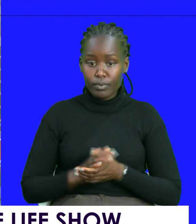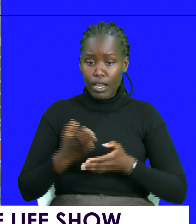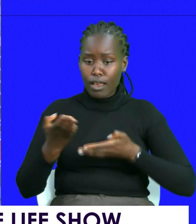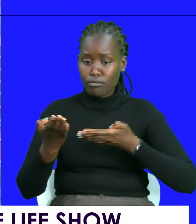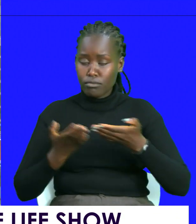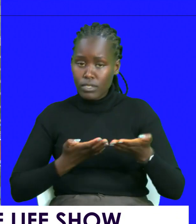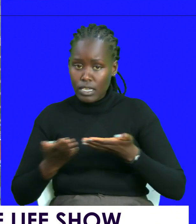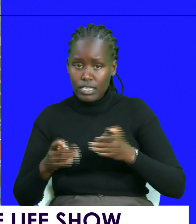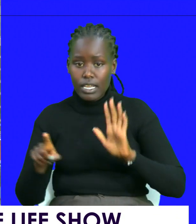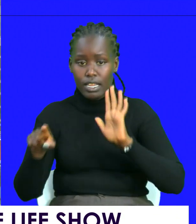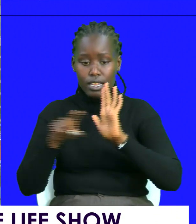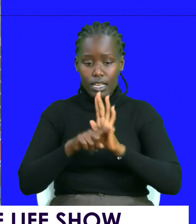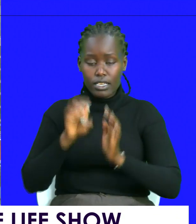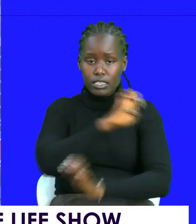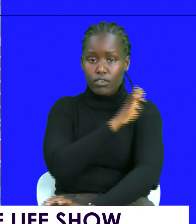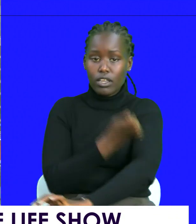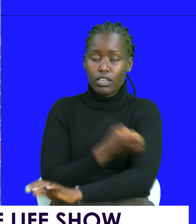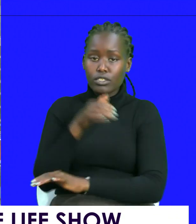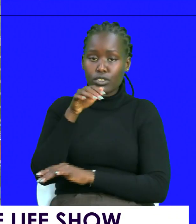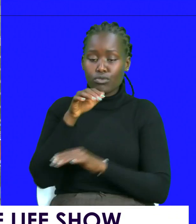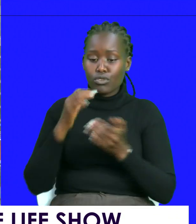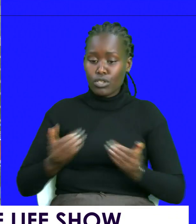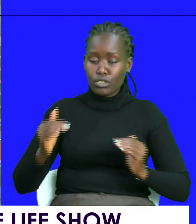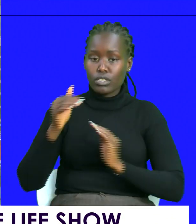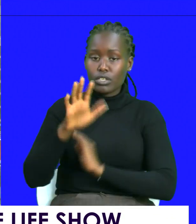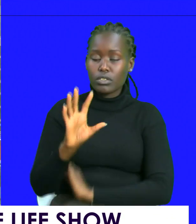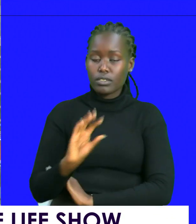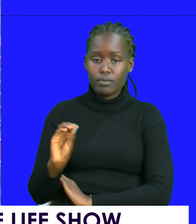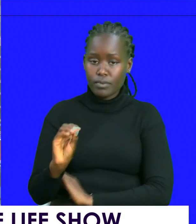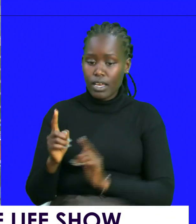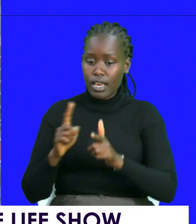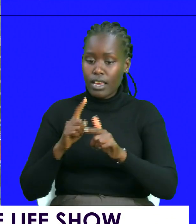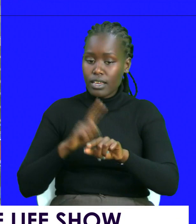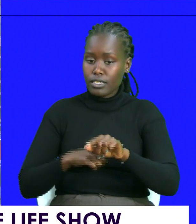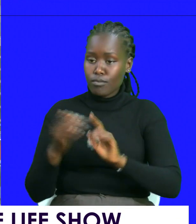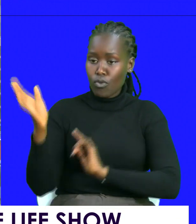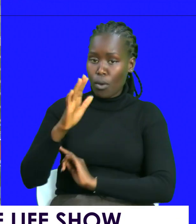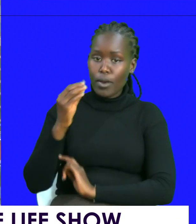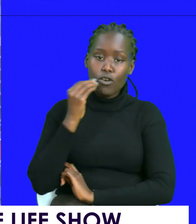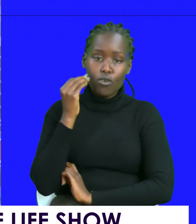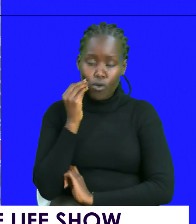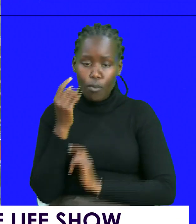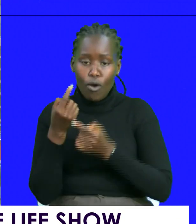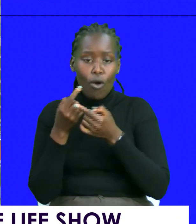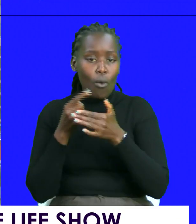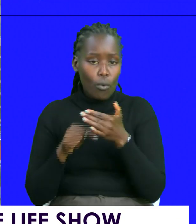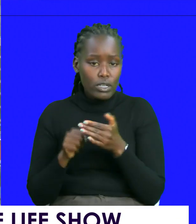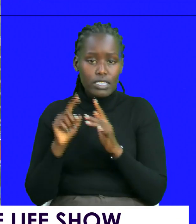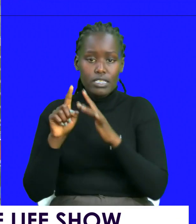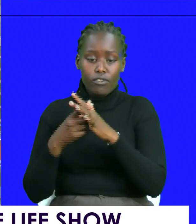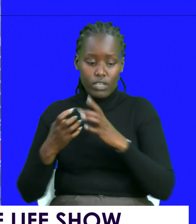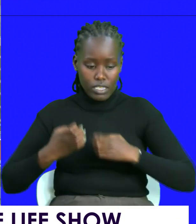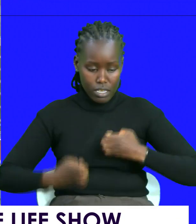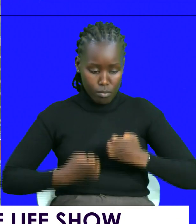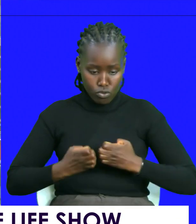negative energy to your children. When you come back to your home, what is the first emotion that you release to your family, to the people that